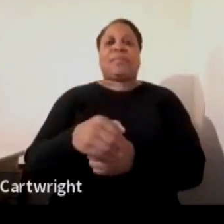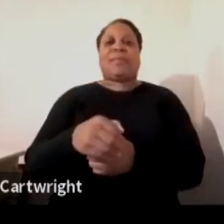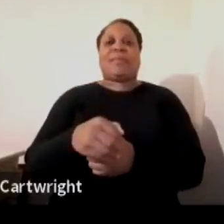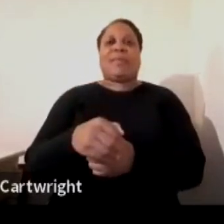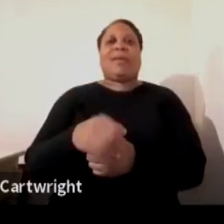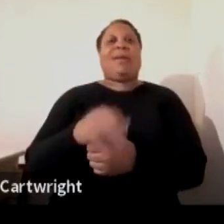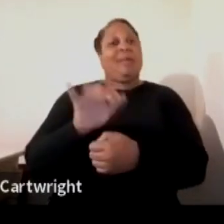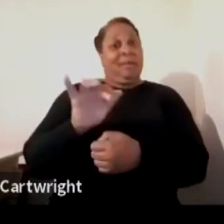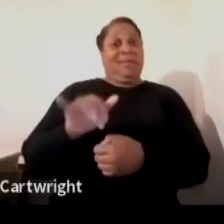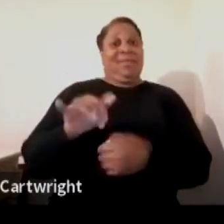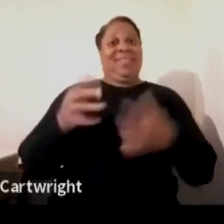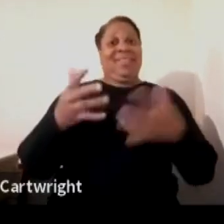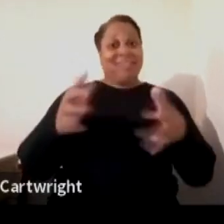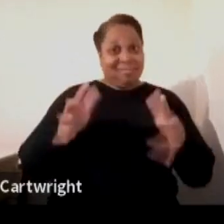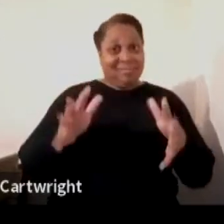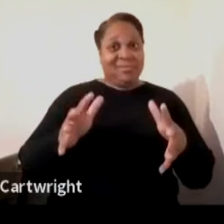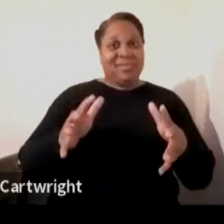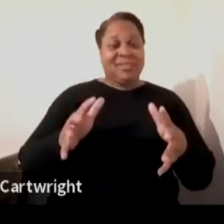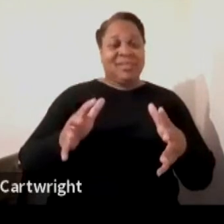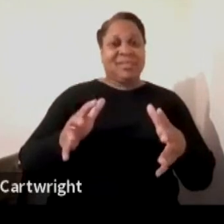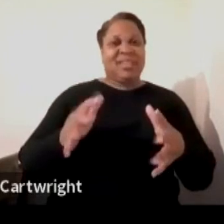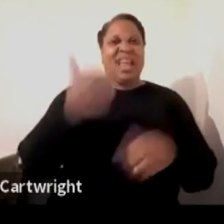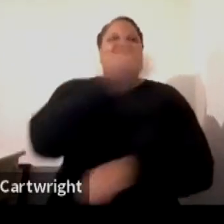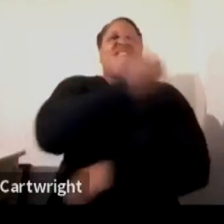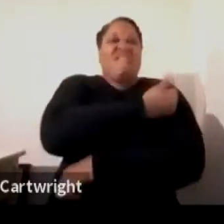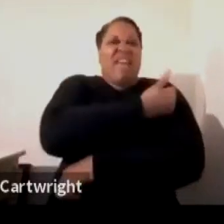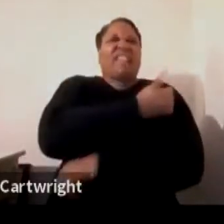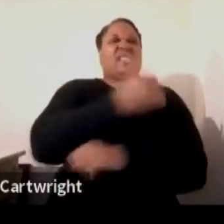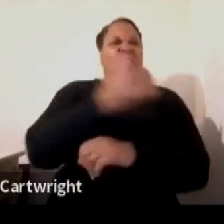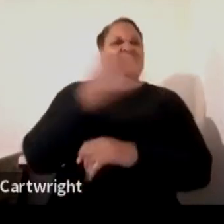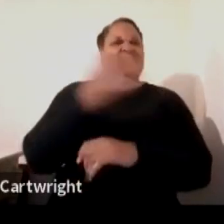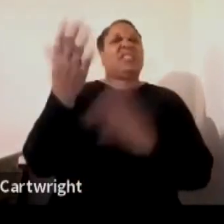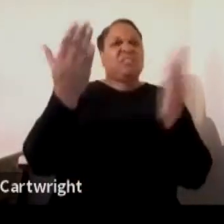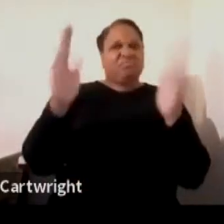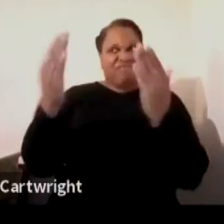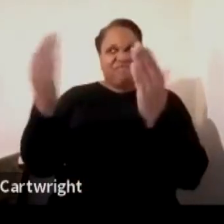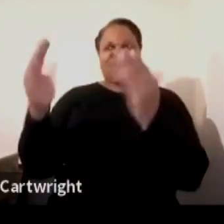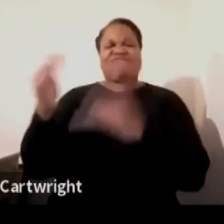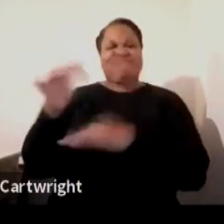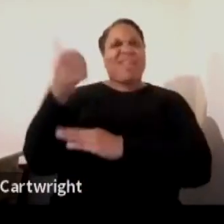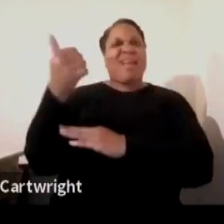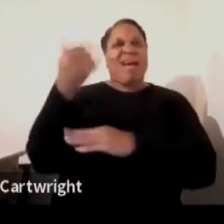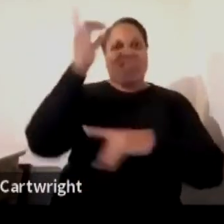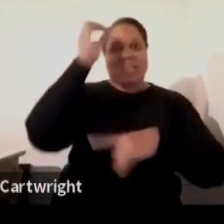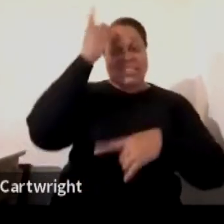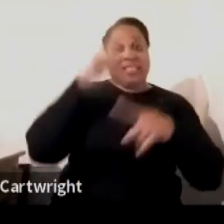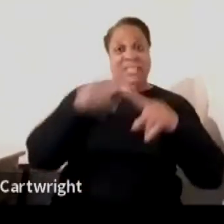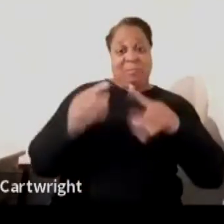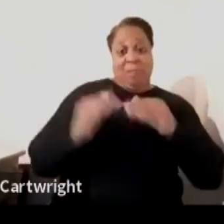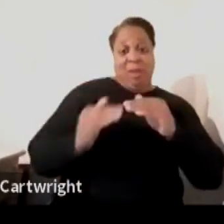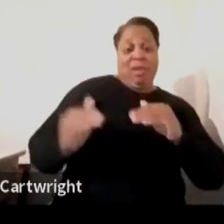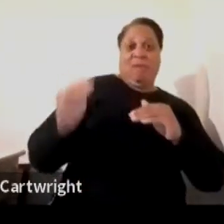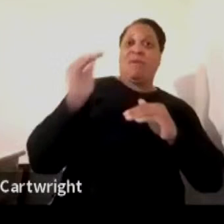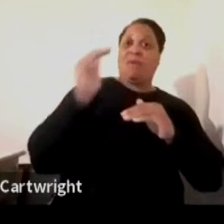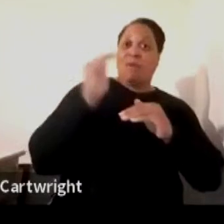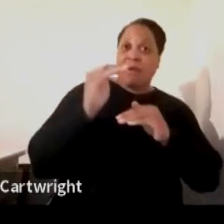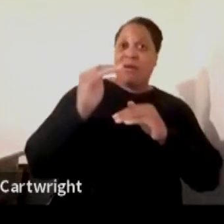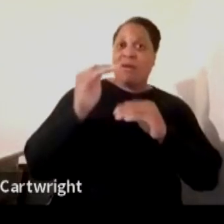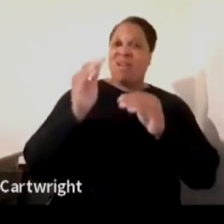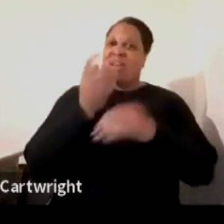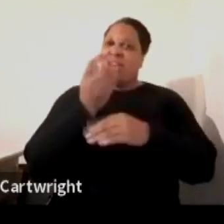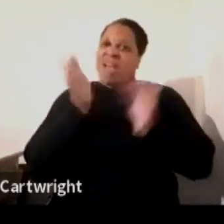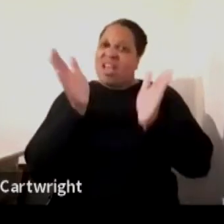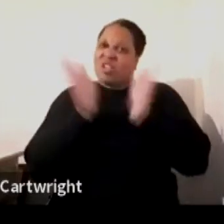done. There are vaccines like that for other diseases, but taking it a step further, because to make the small piece of virus,